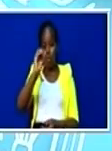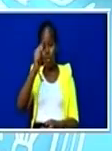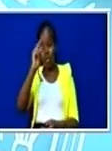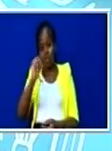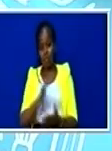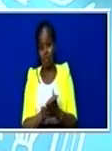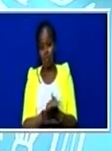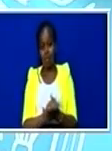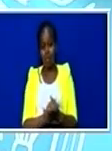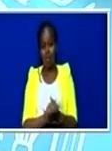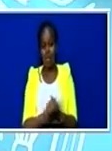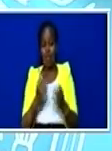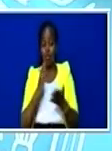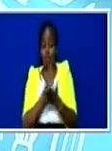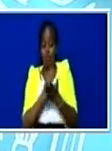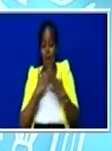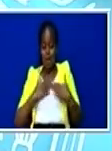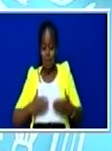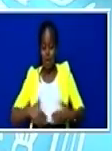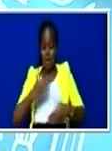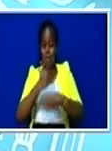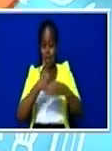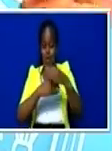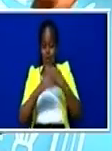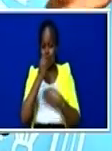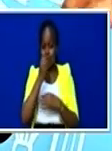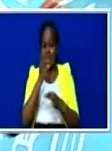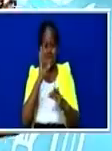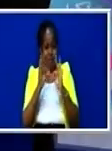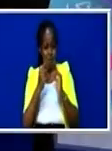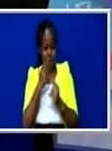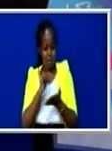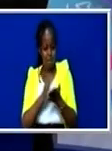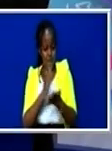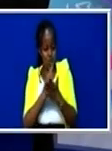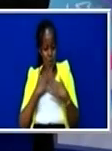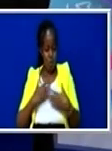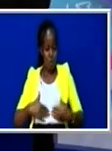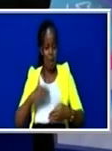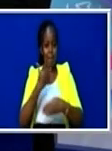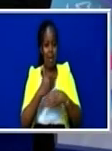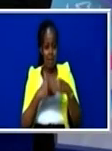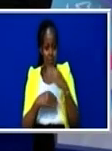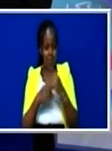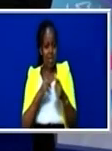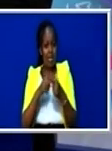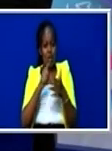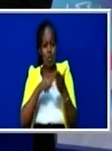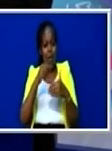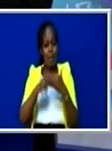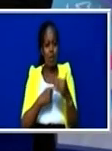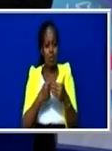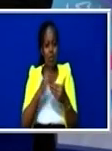A balance, their bodybuilding. Really? If you are told that they are bodybuilding, then what about